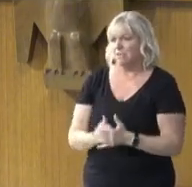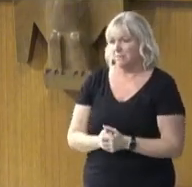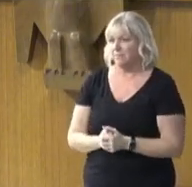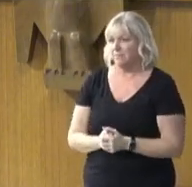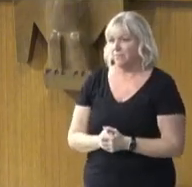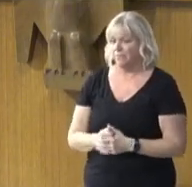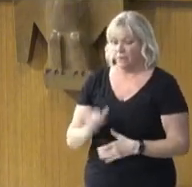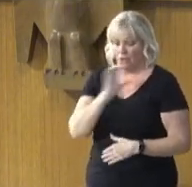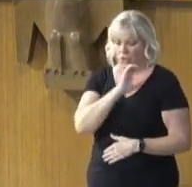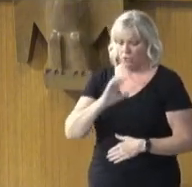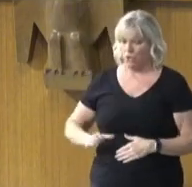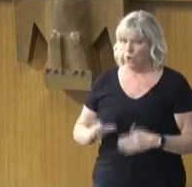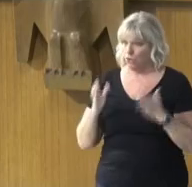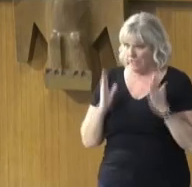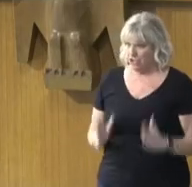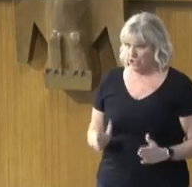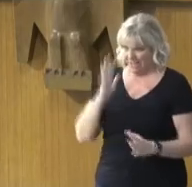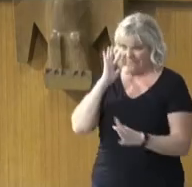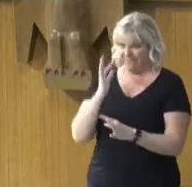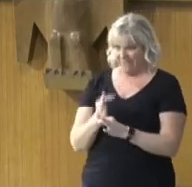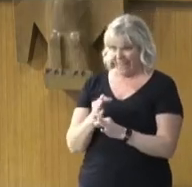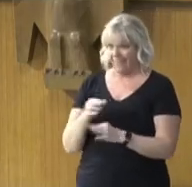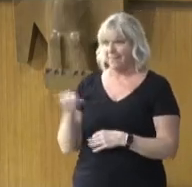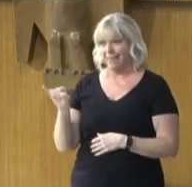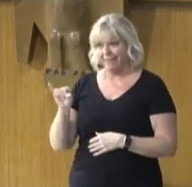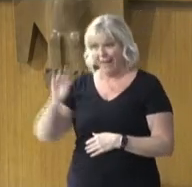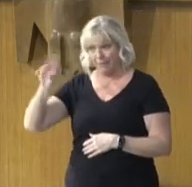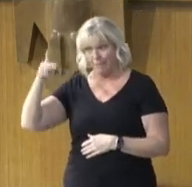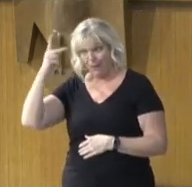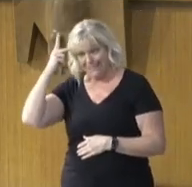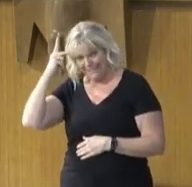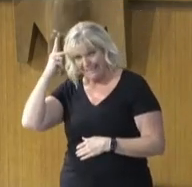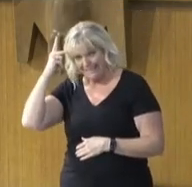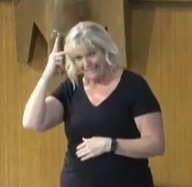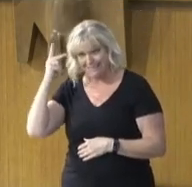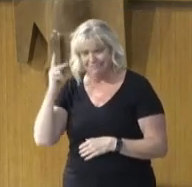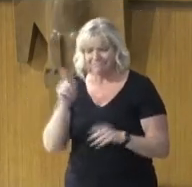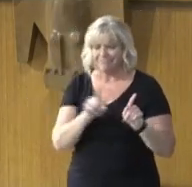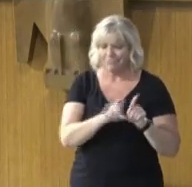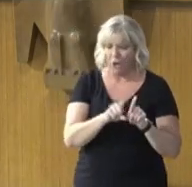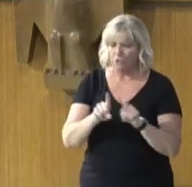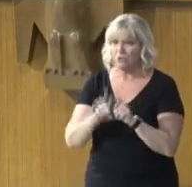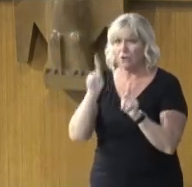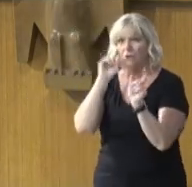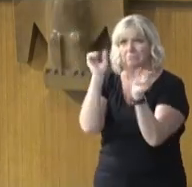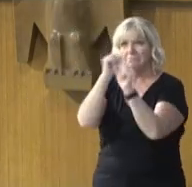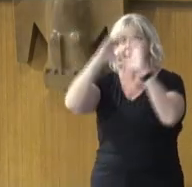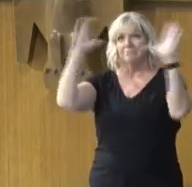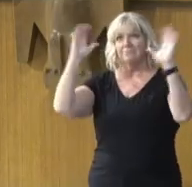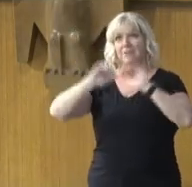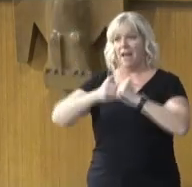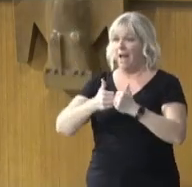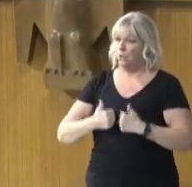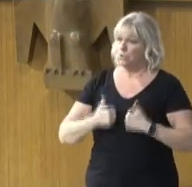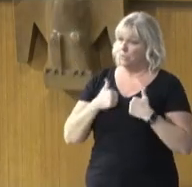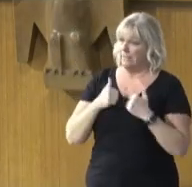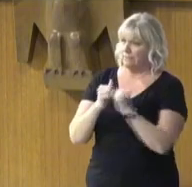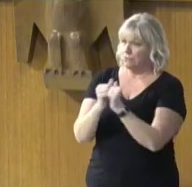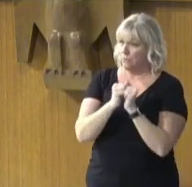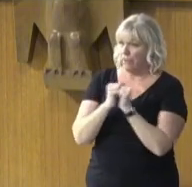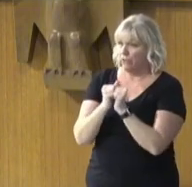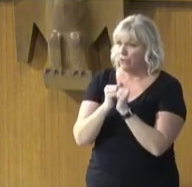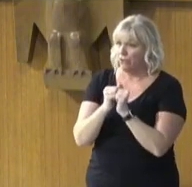Christian faith, similar to politics, is also a vision for how we should live with one another. Christianity